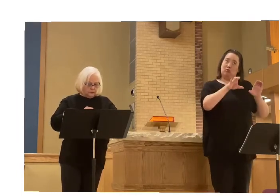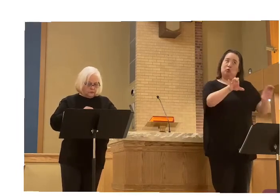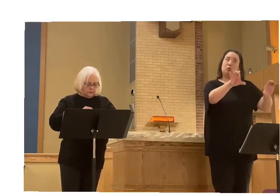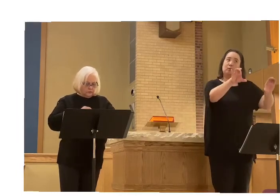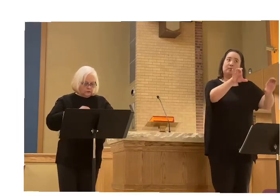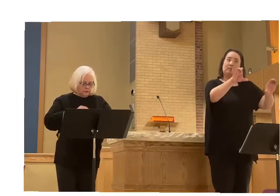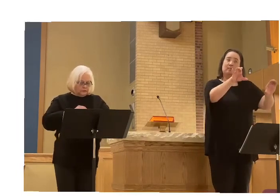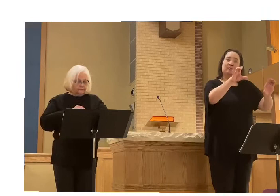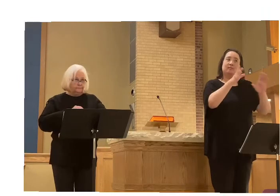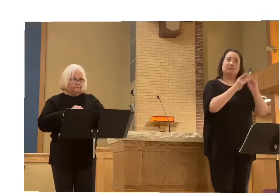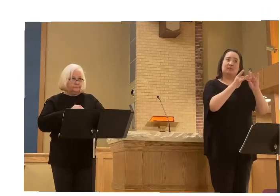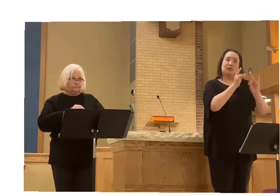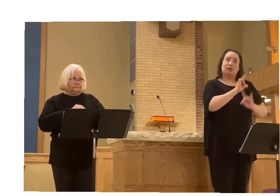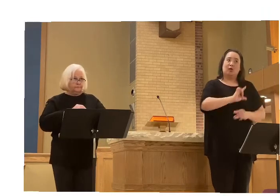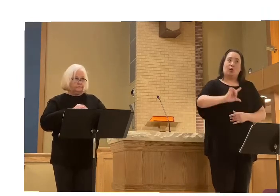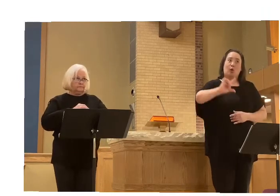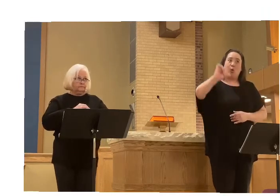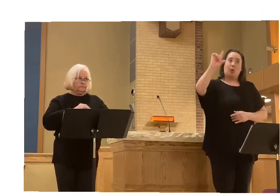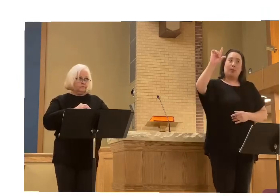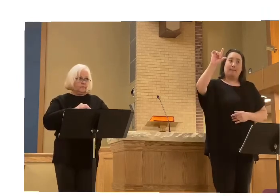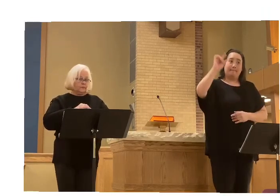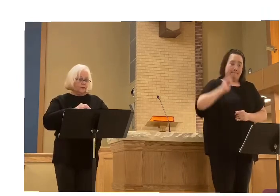Lord.